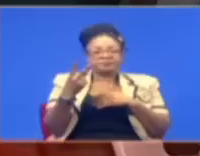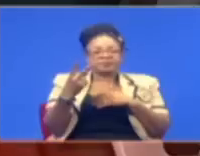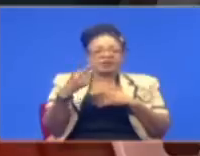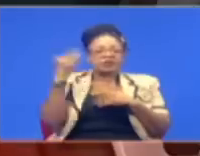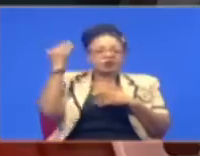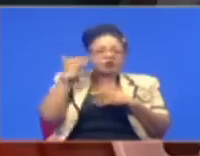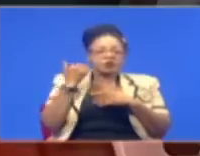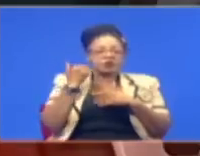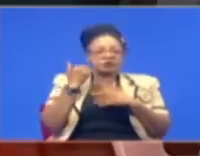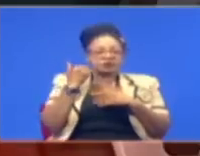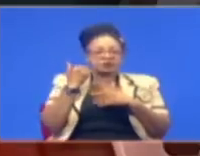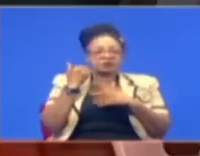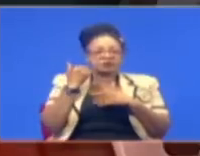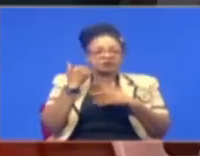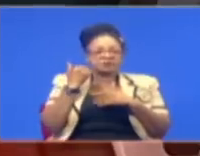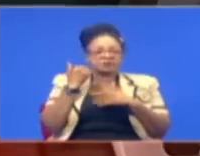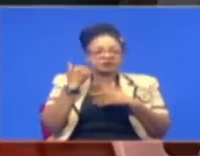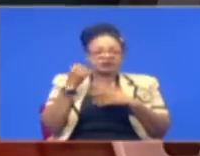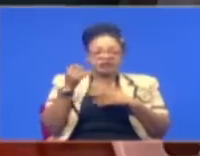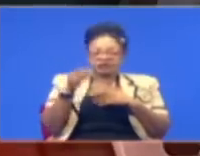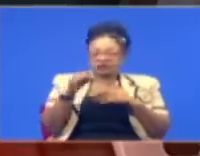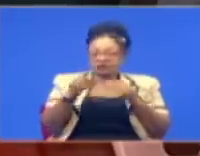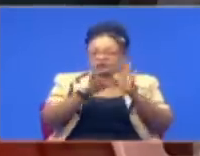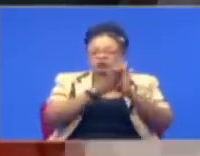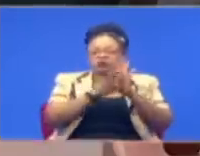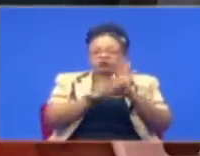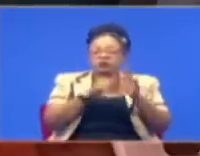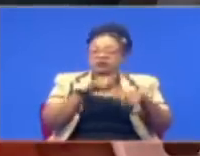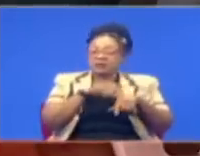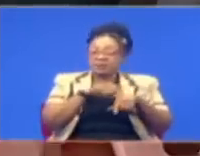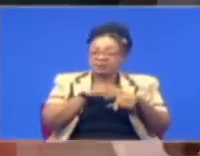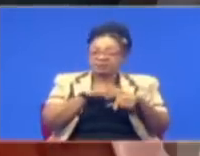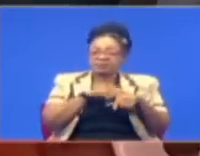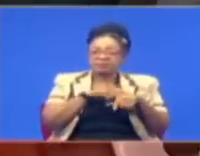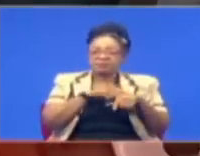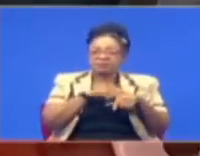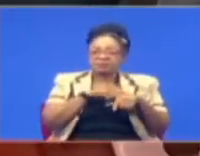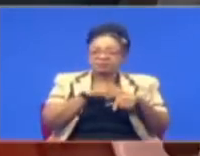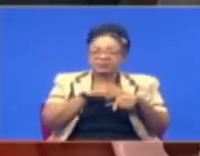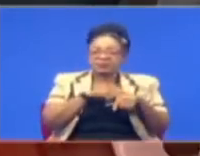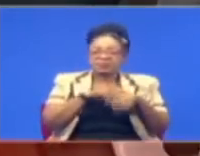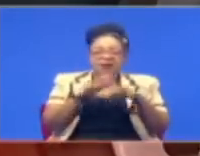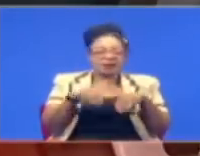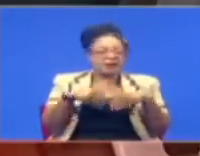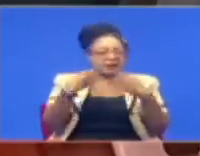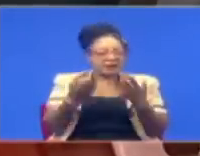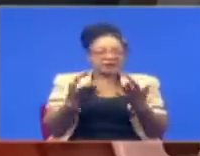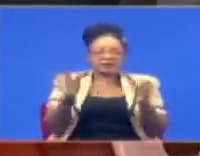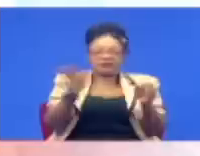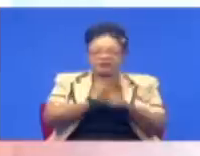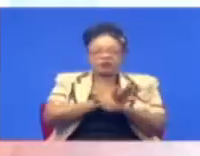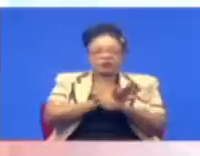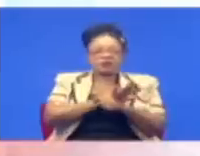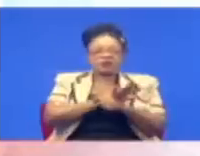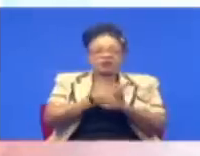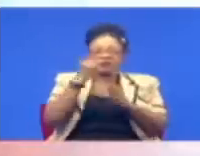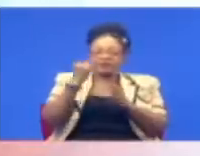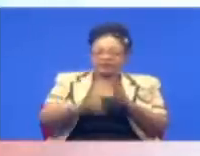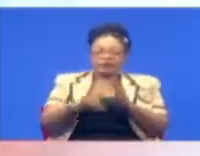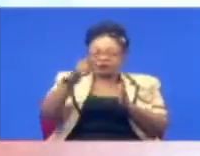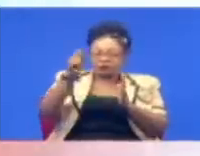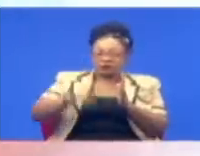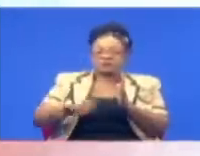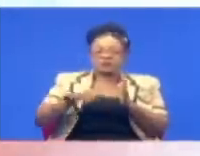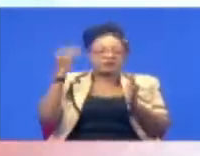is enlarging the constitutional timelines by not rendering the full and the final judgment